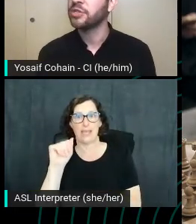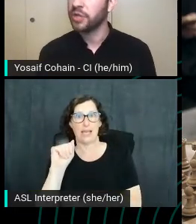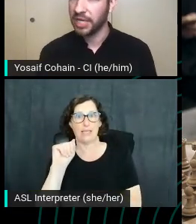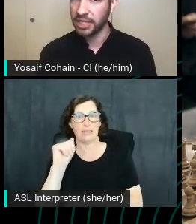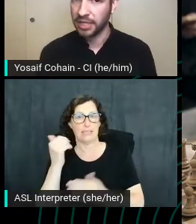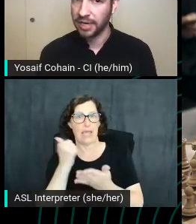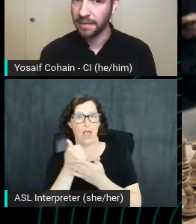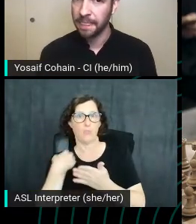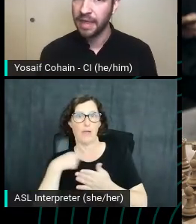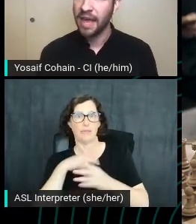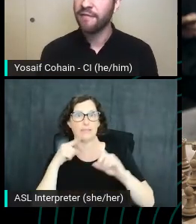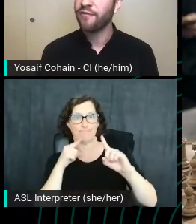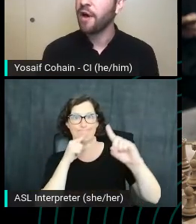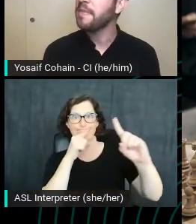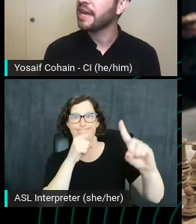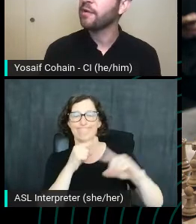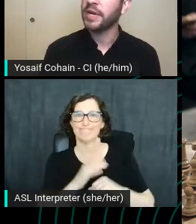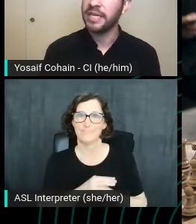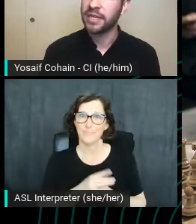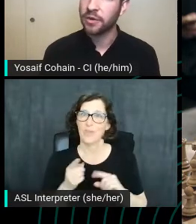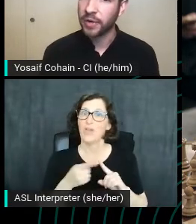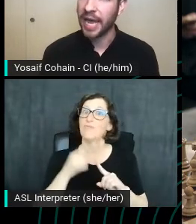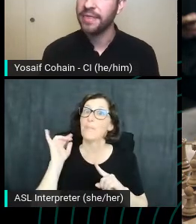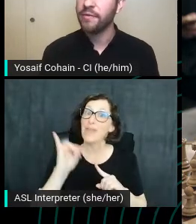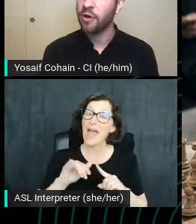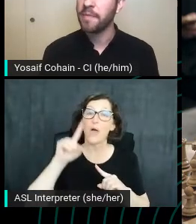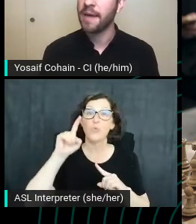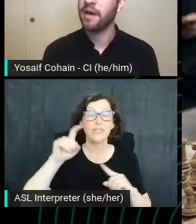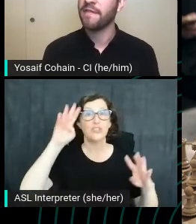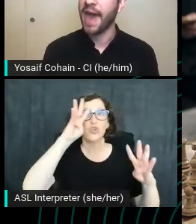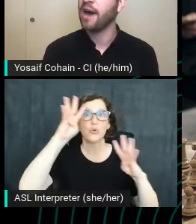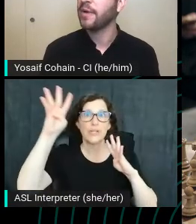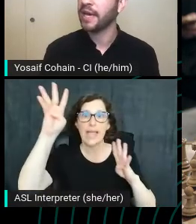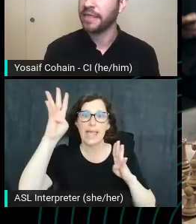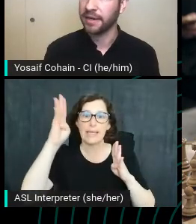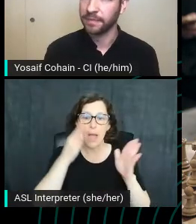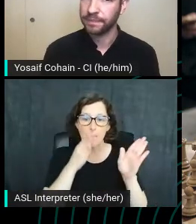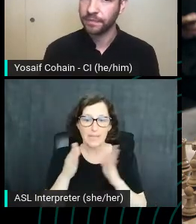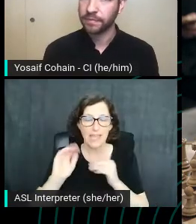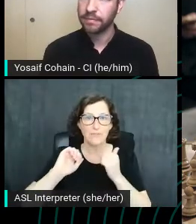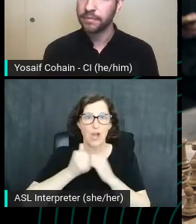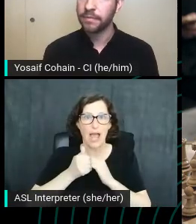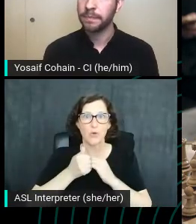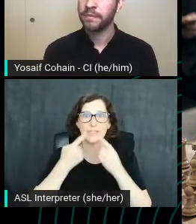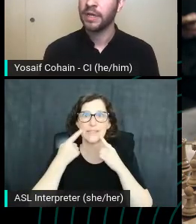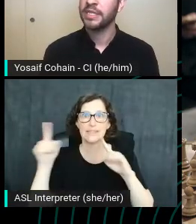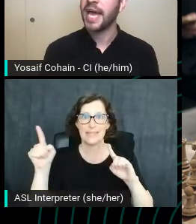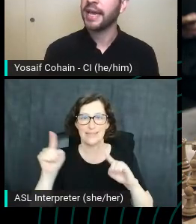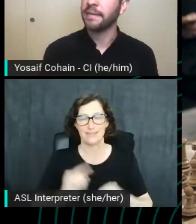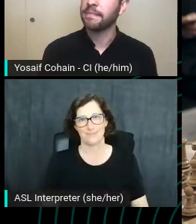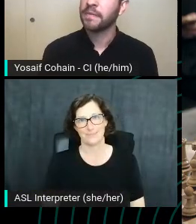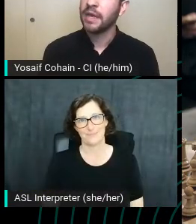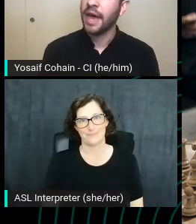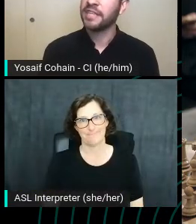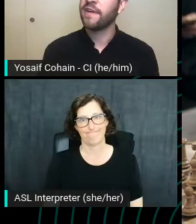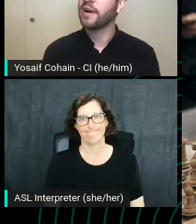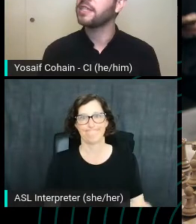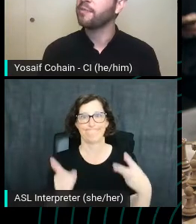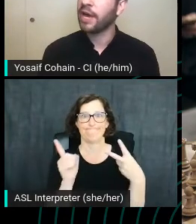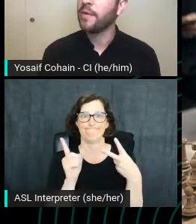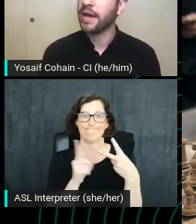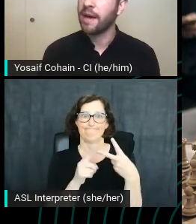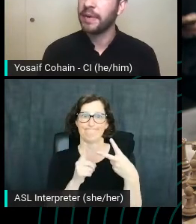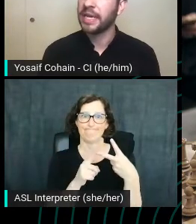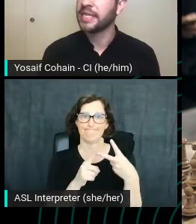to use it strategically. And from there, we need to create the roadmap of how we get there. Second, as far